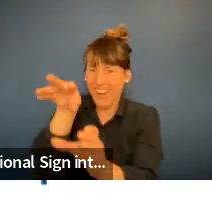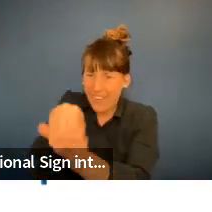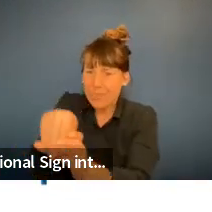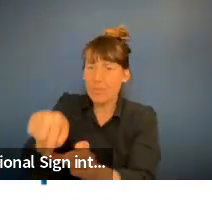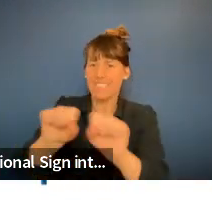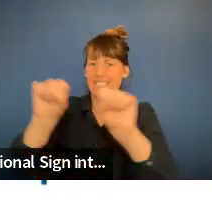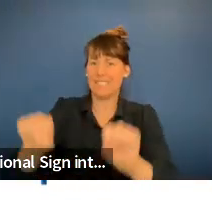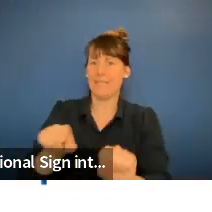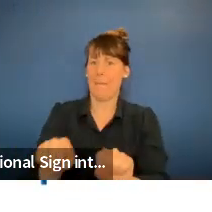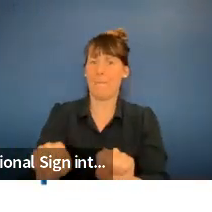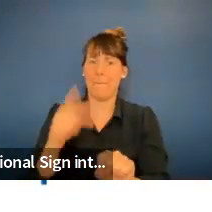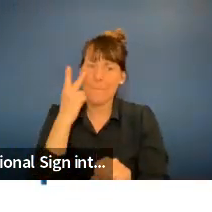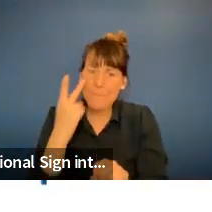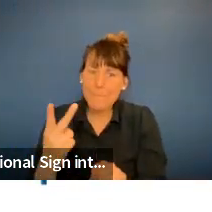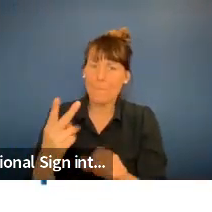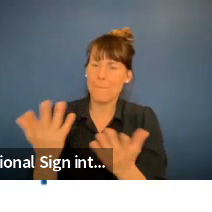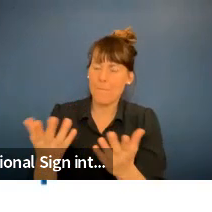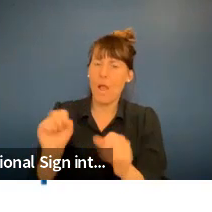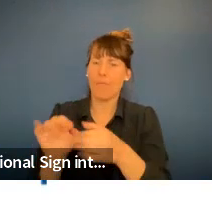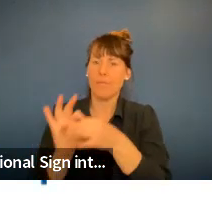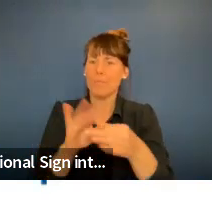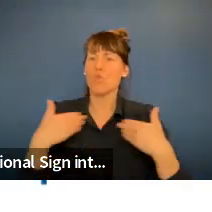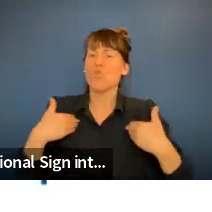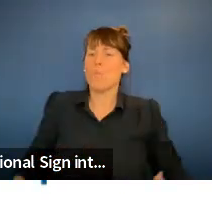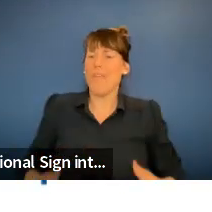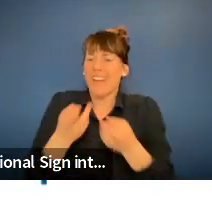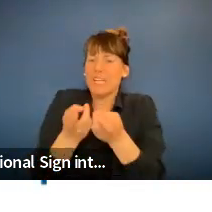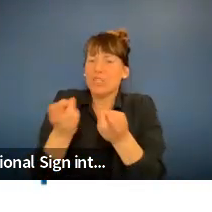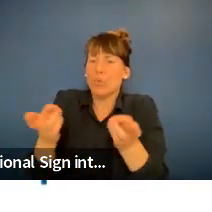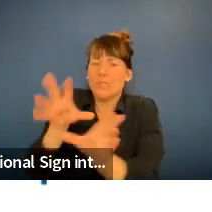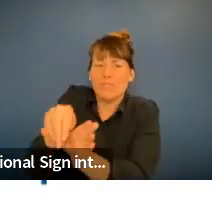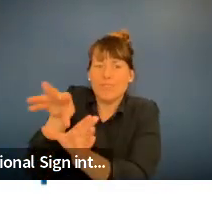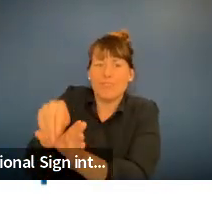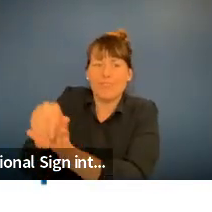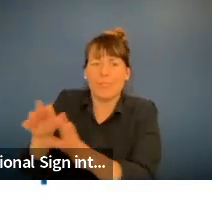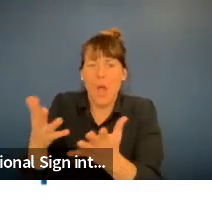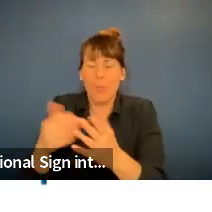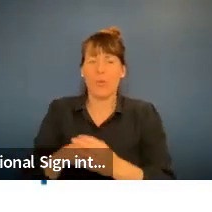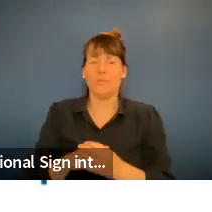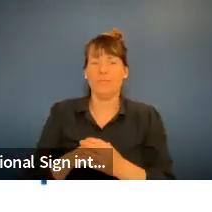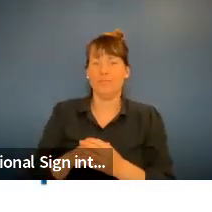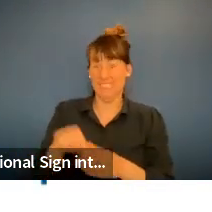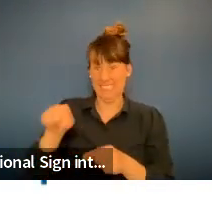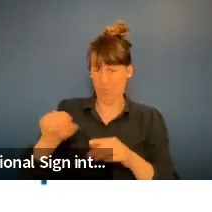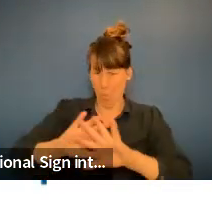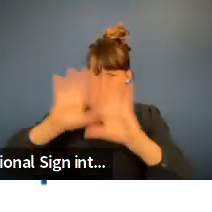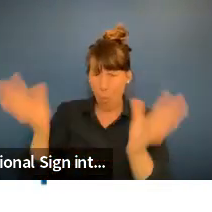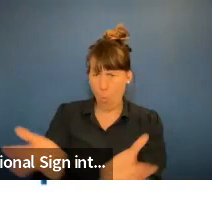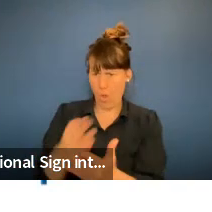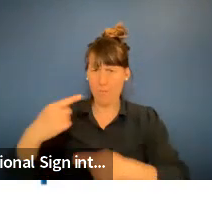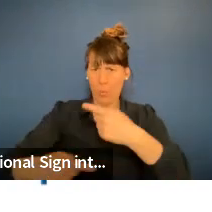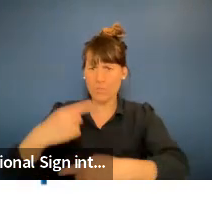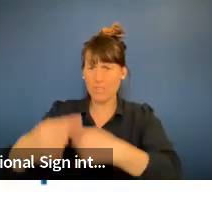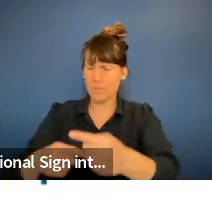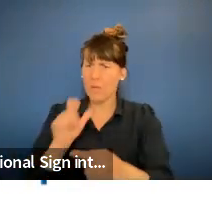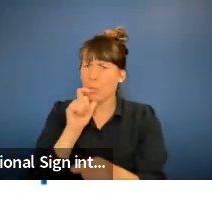side, that helps us to develop the list which is needed at the country level. The next slide, please.